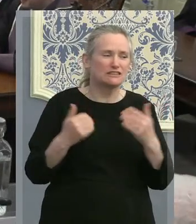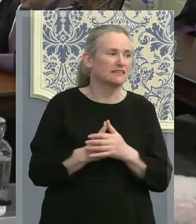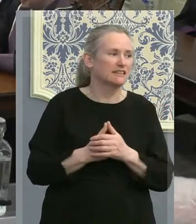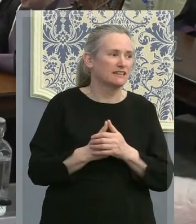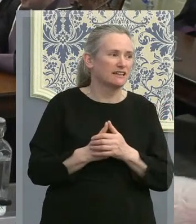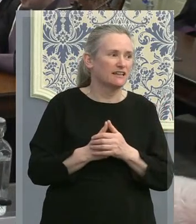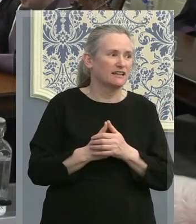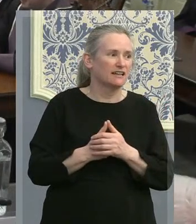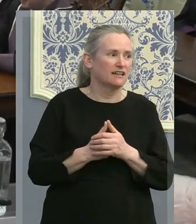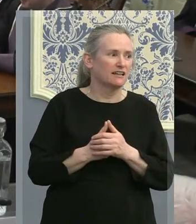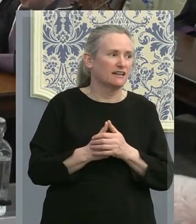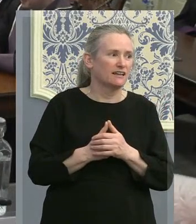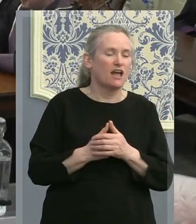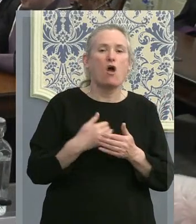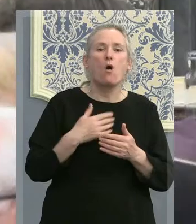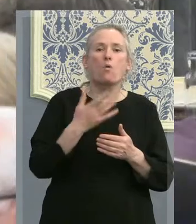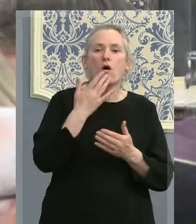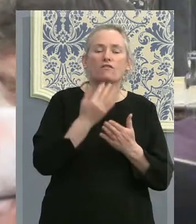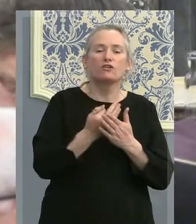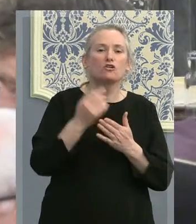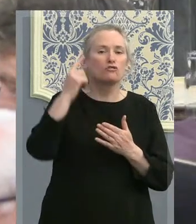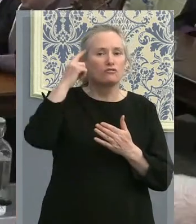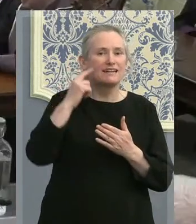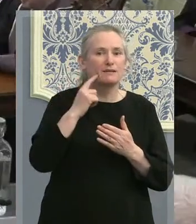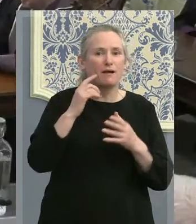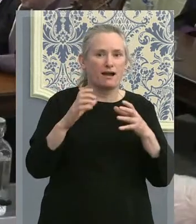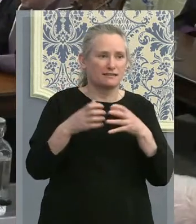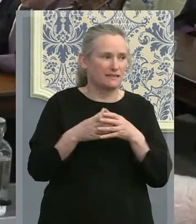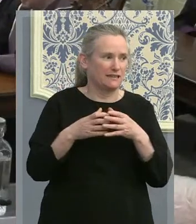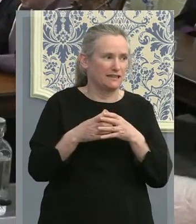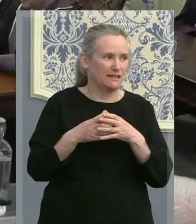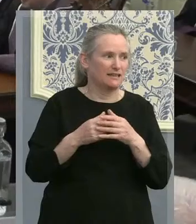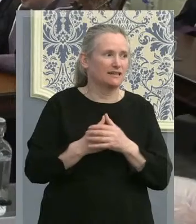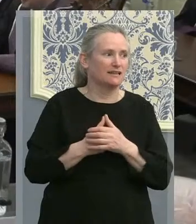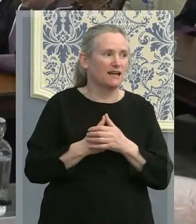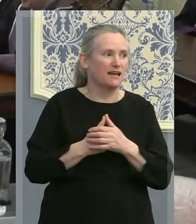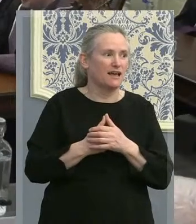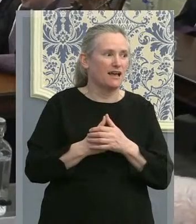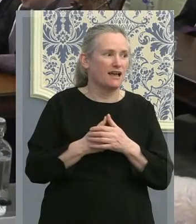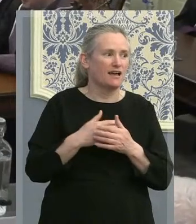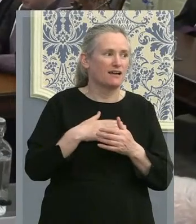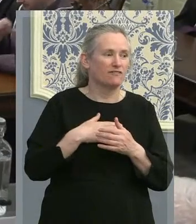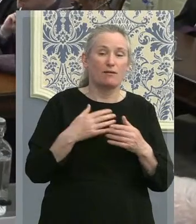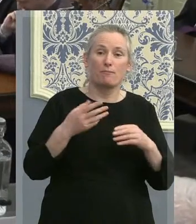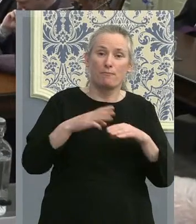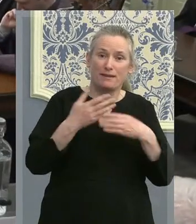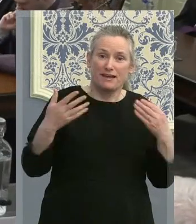On behalf of the Waterford Green Party and Councillor Christina Kiley here, a very big